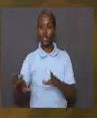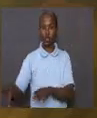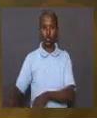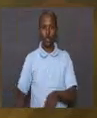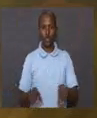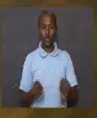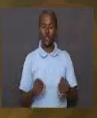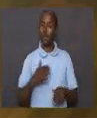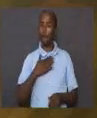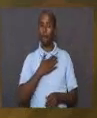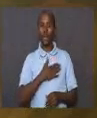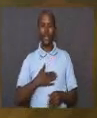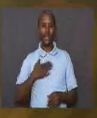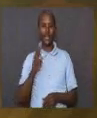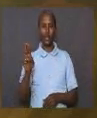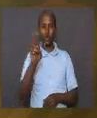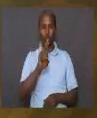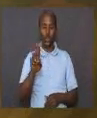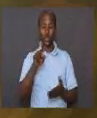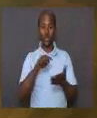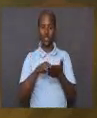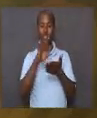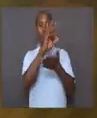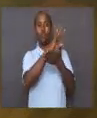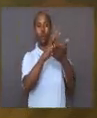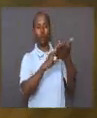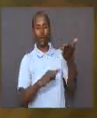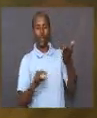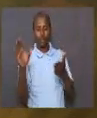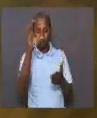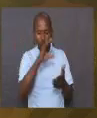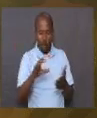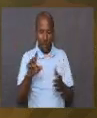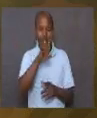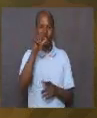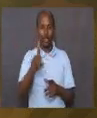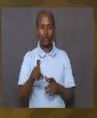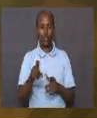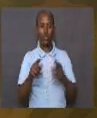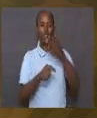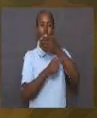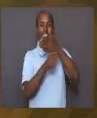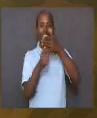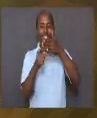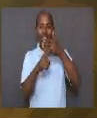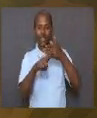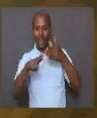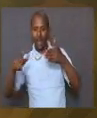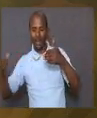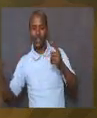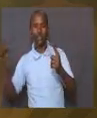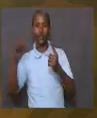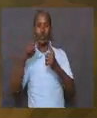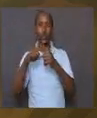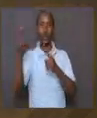Students, please use this formula to find the equation of the tangent line to